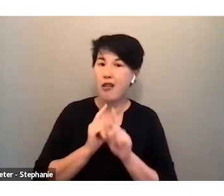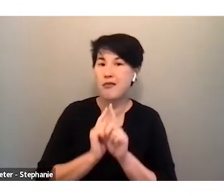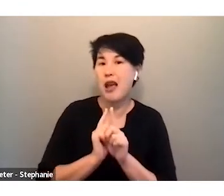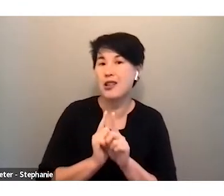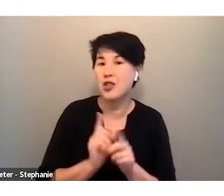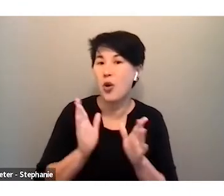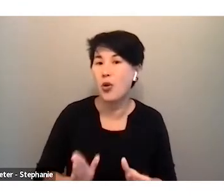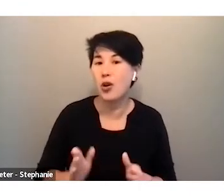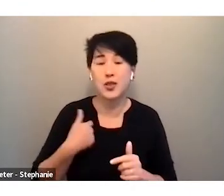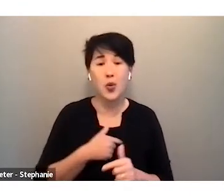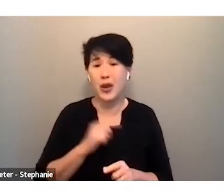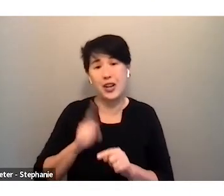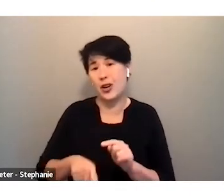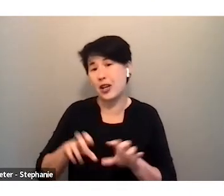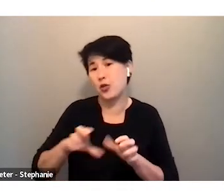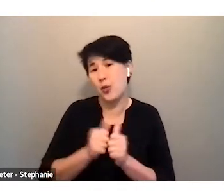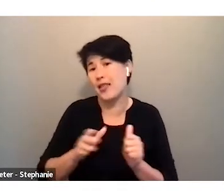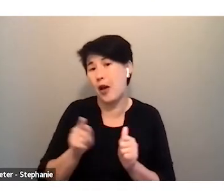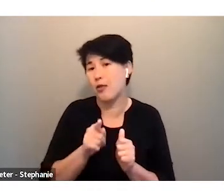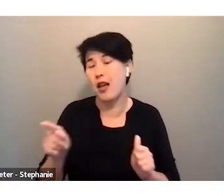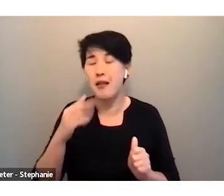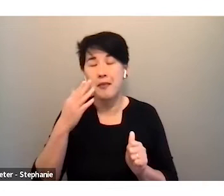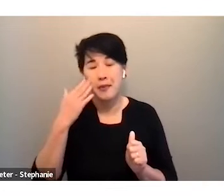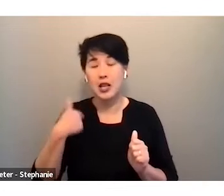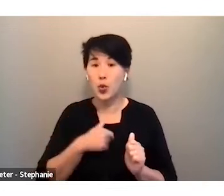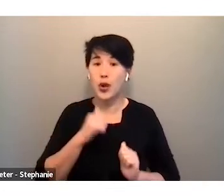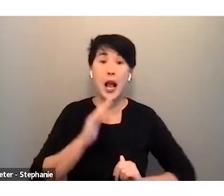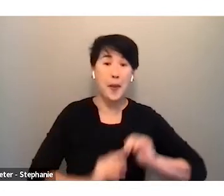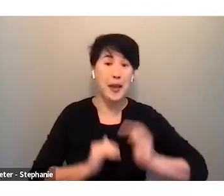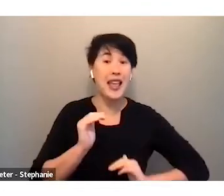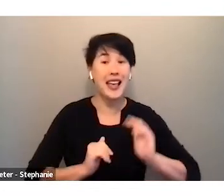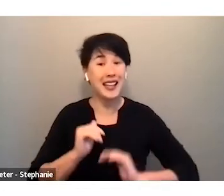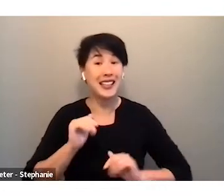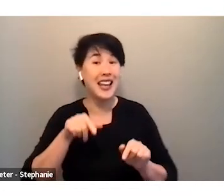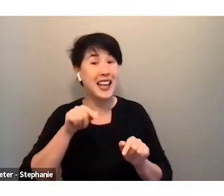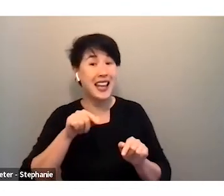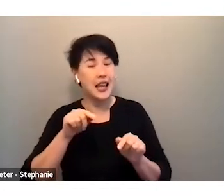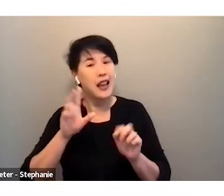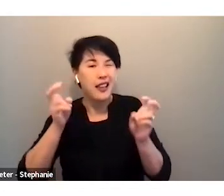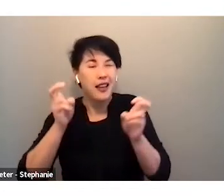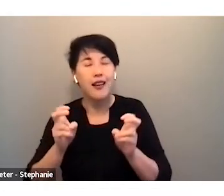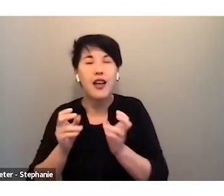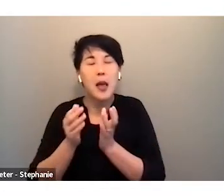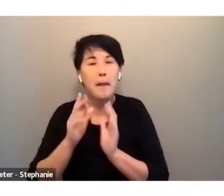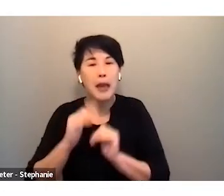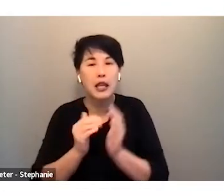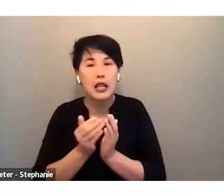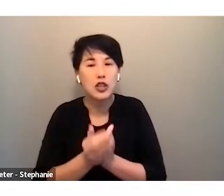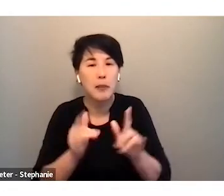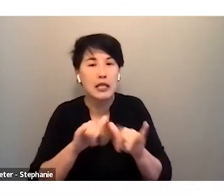We couldn't have done it without them, because we're like we said, we're building the ship as we sell it, and just absolutely love what y'all are